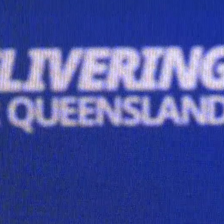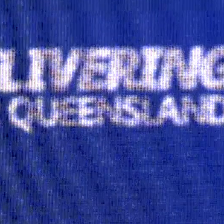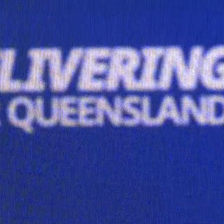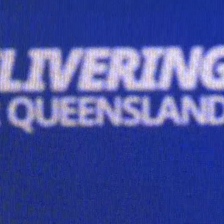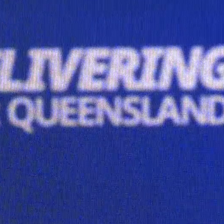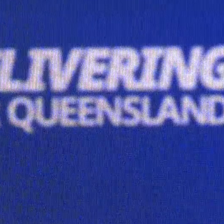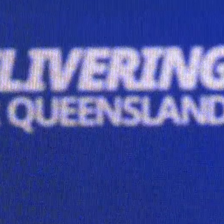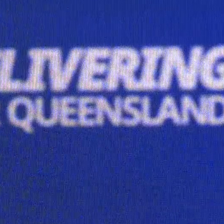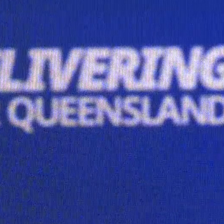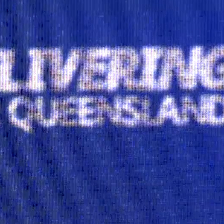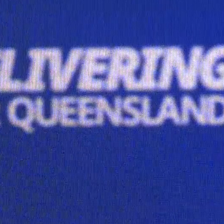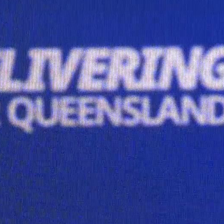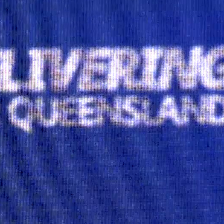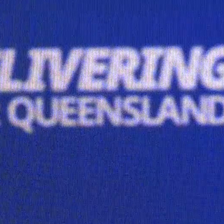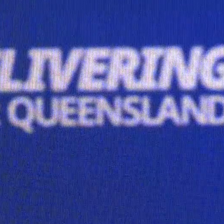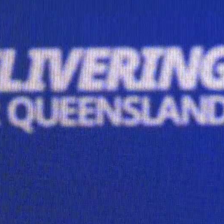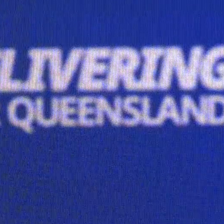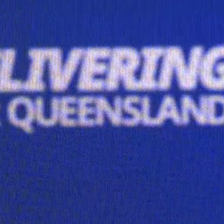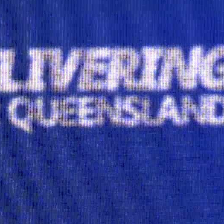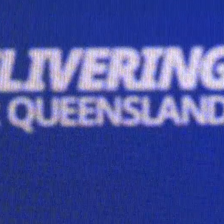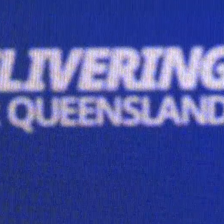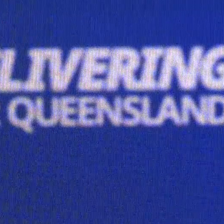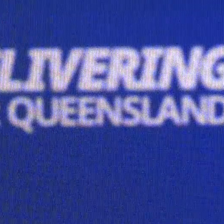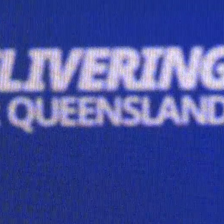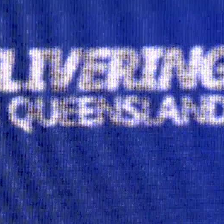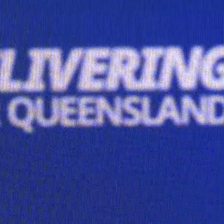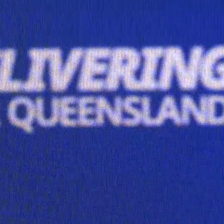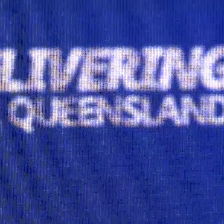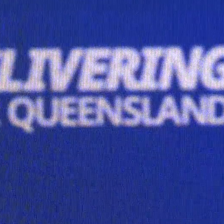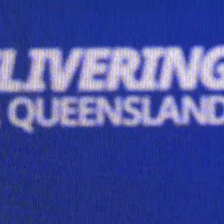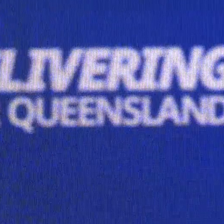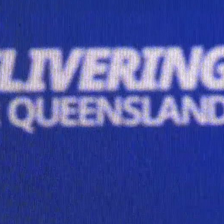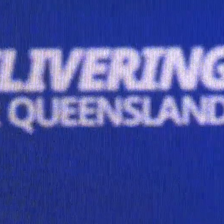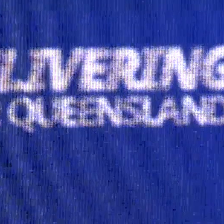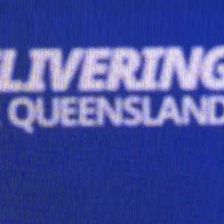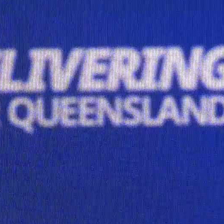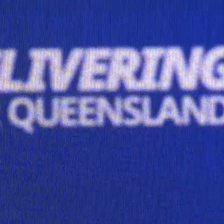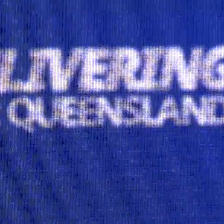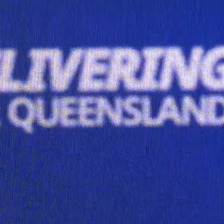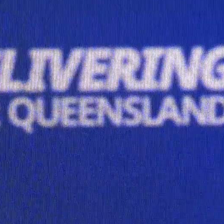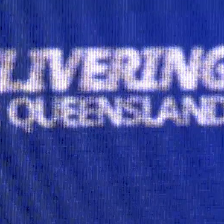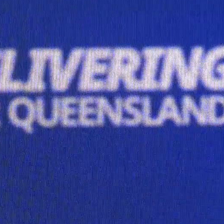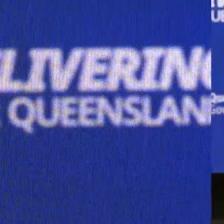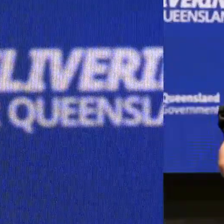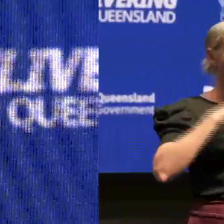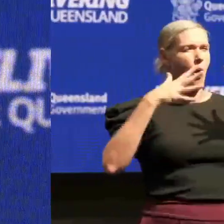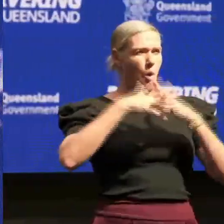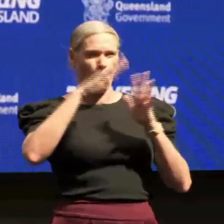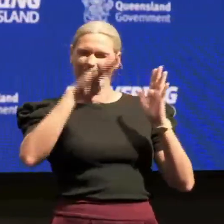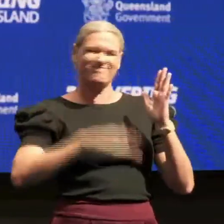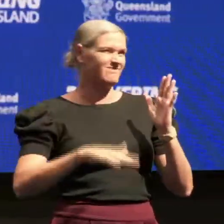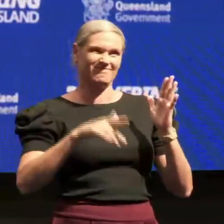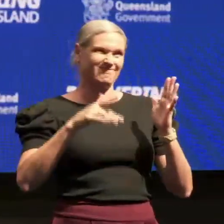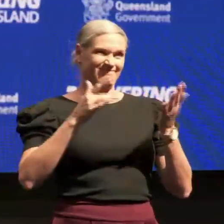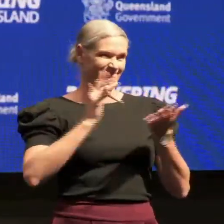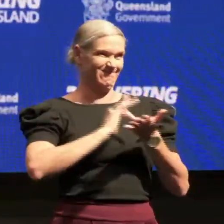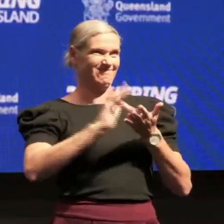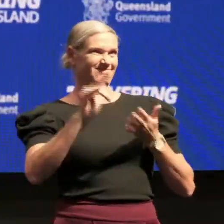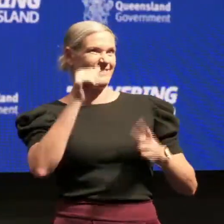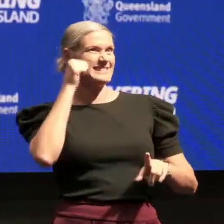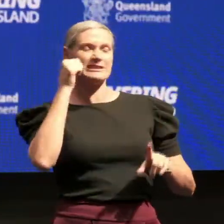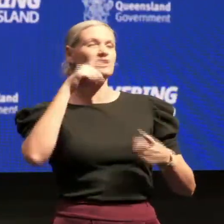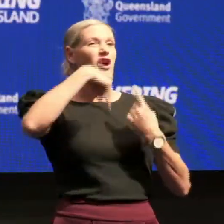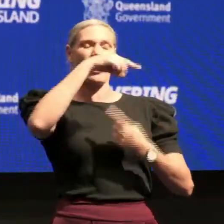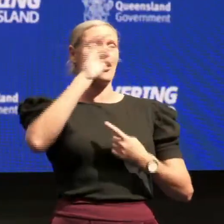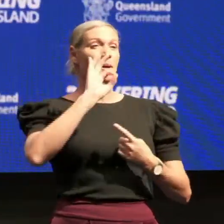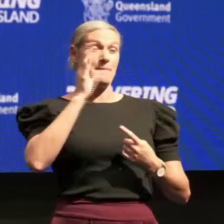across the Queensland coast between Eyre and Bowen as a tropical low, and it did so having been downgraded. As you know, at times yesterday